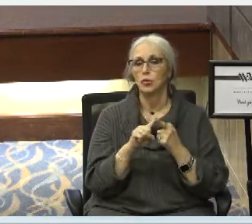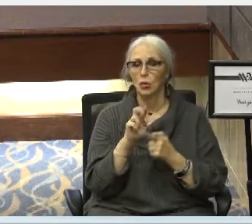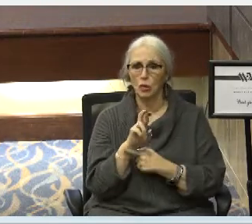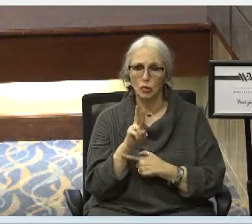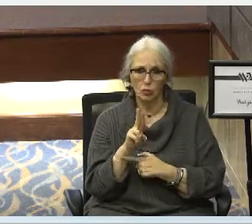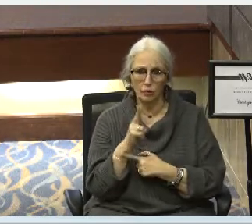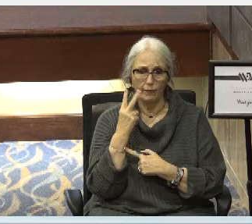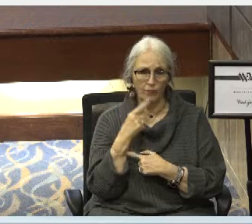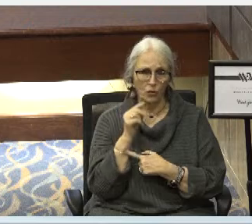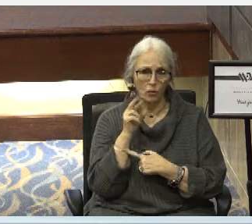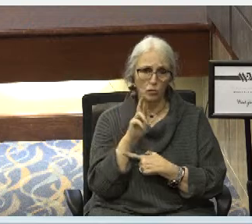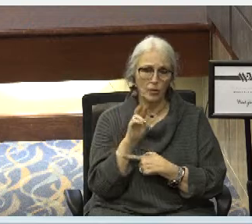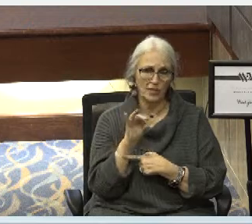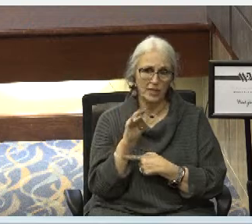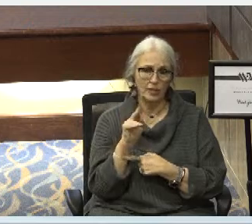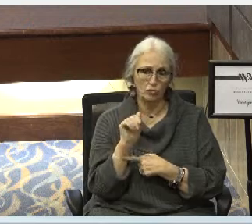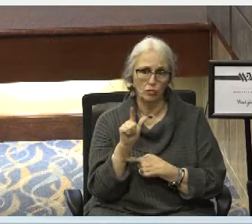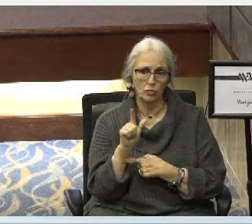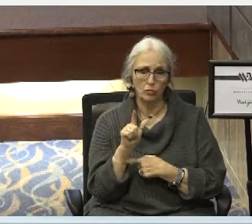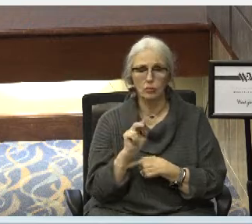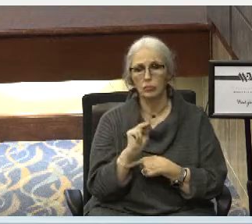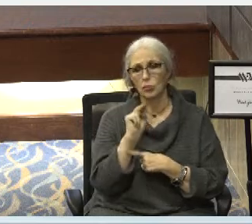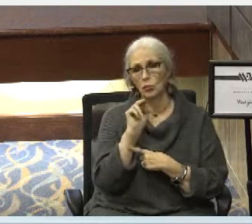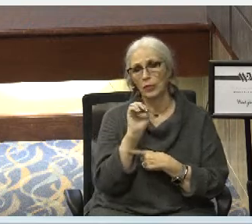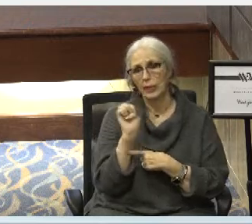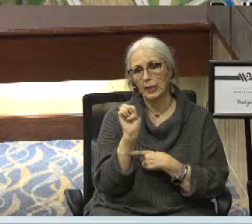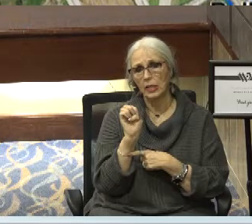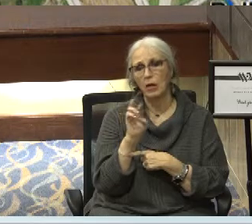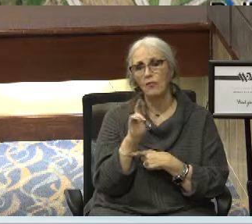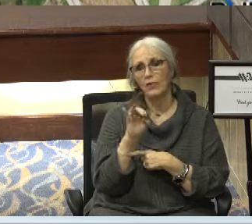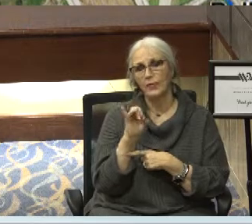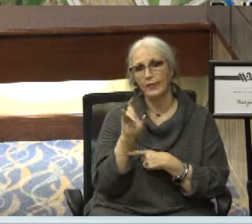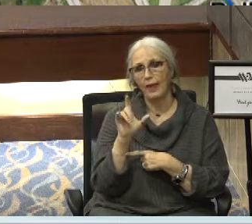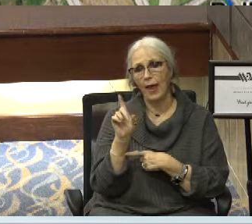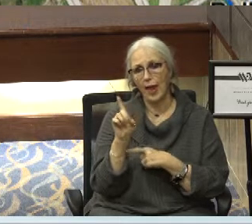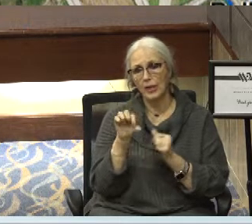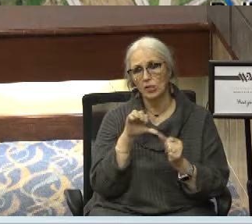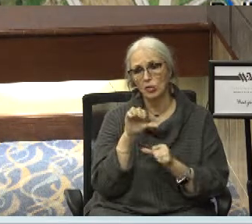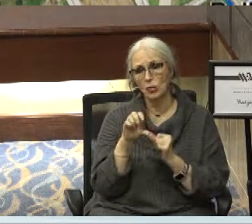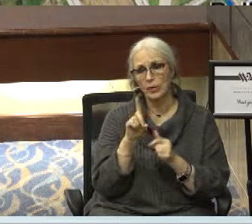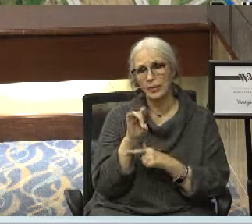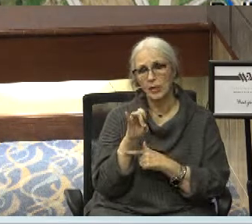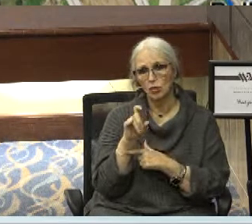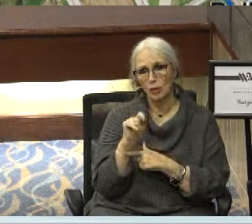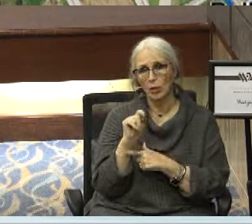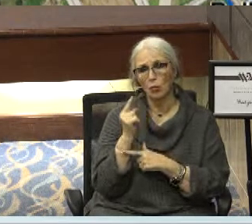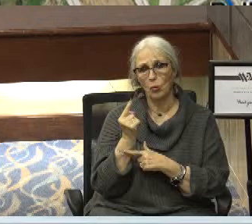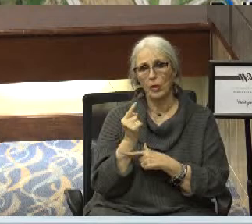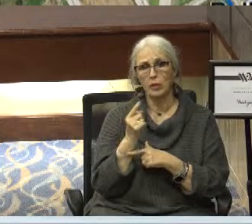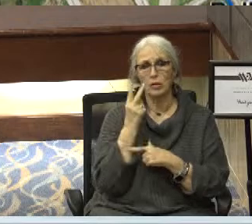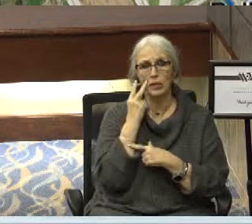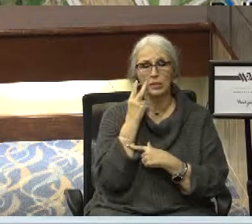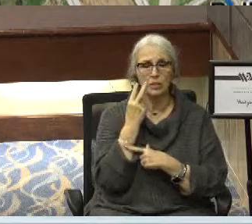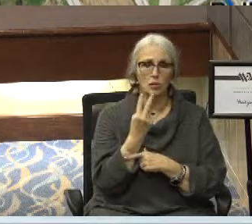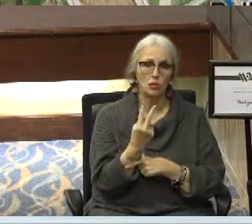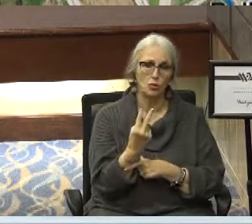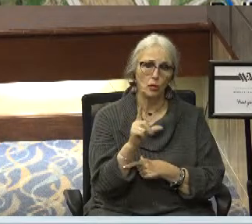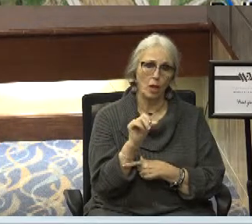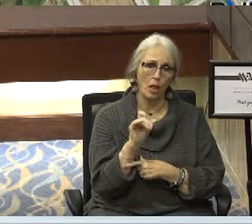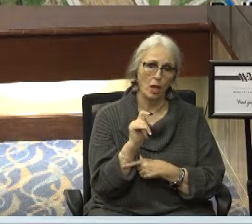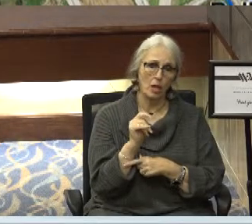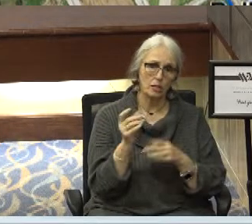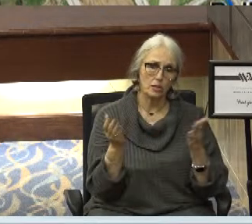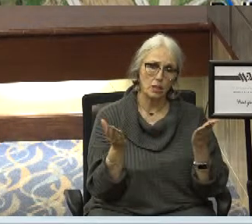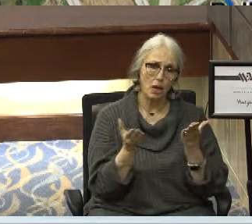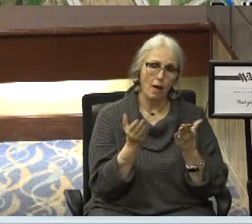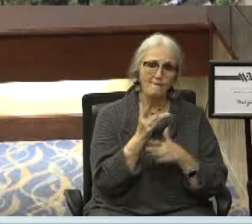which is residential. This is in the Northeast Riverside Neighborhood Association in District 1. You can see the two lots here.